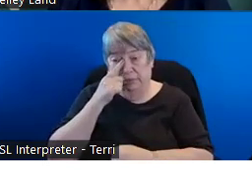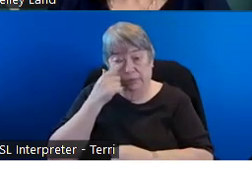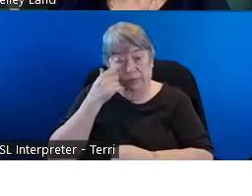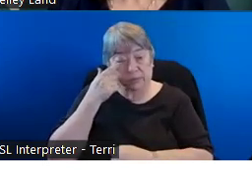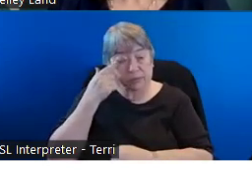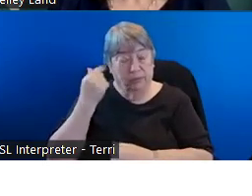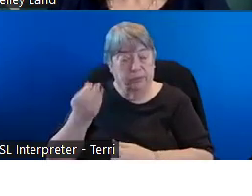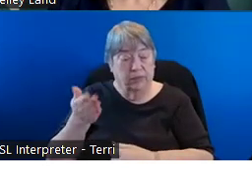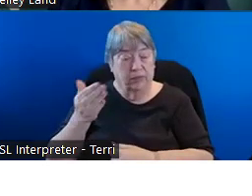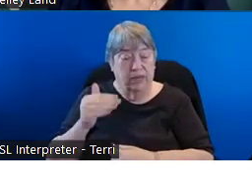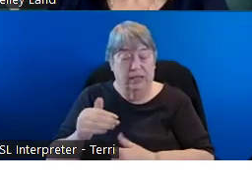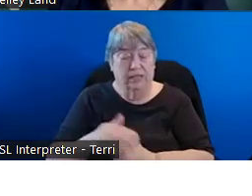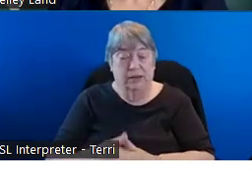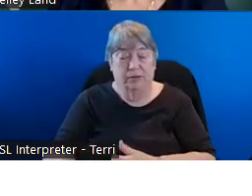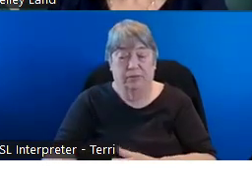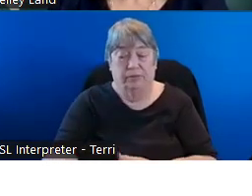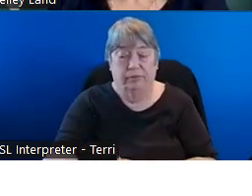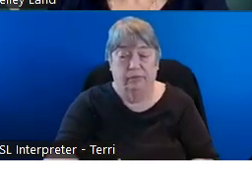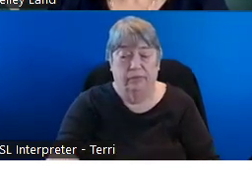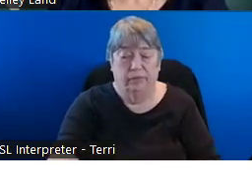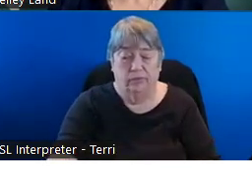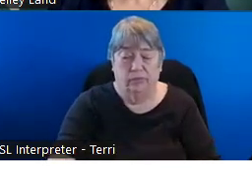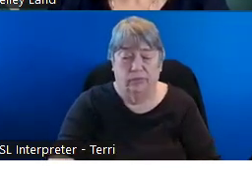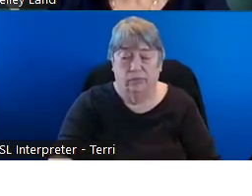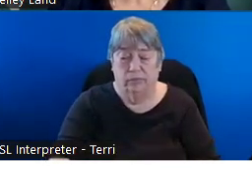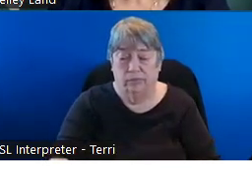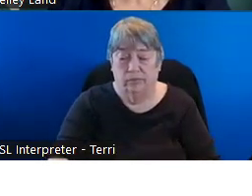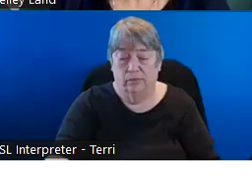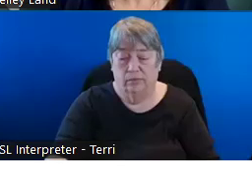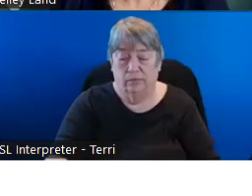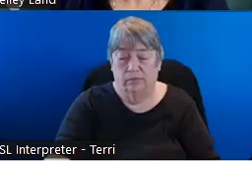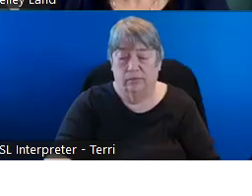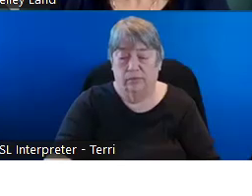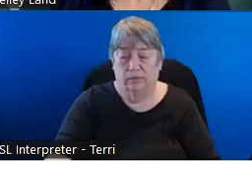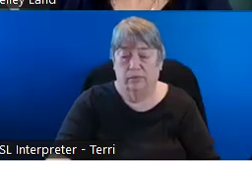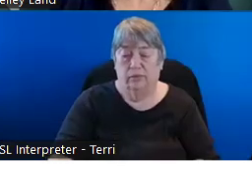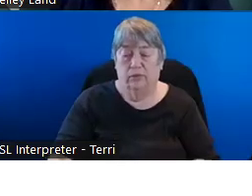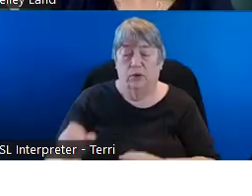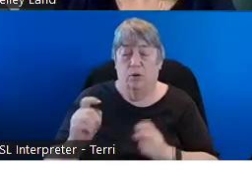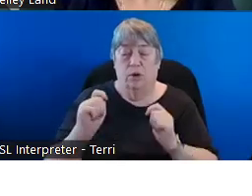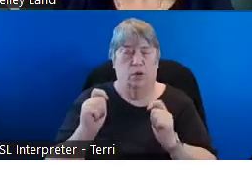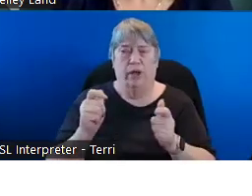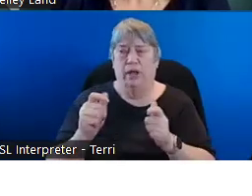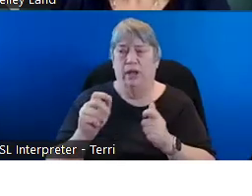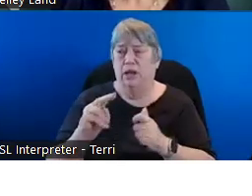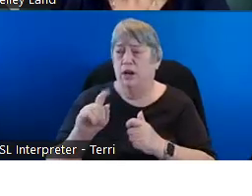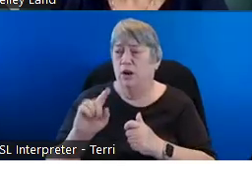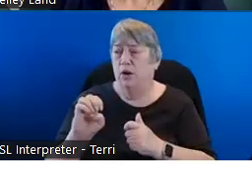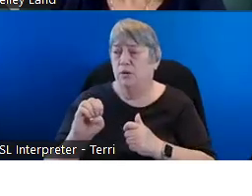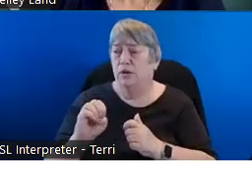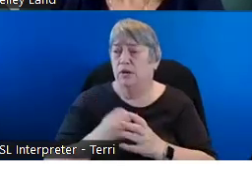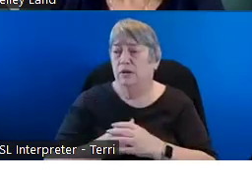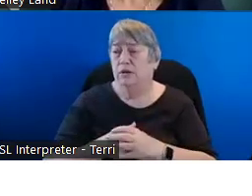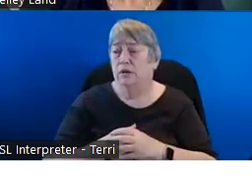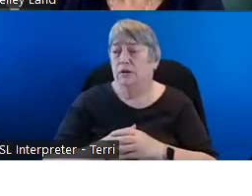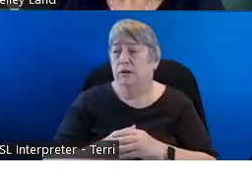Next slide, please. And just a quick note, because I know we're probably running just a little bit over time, or at least close to time, and I want to